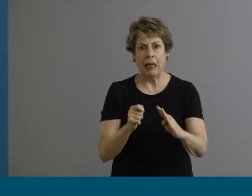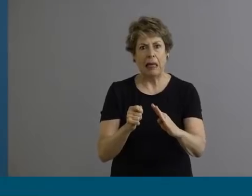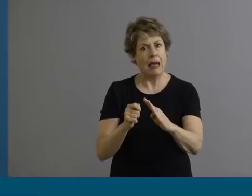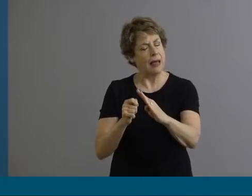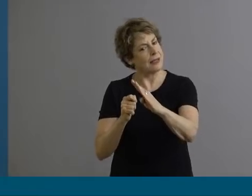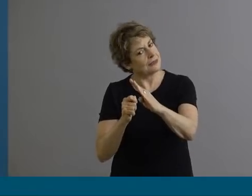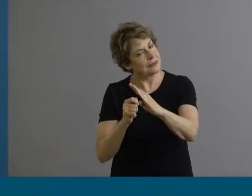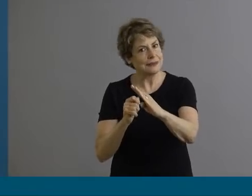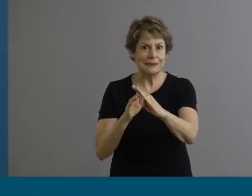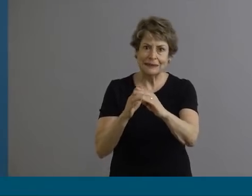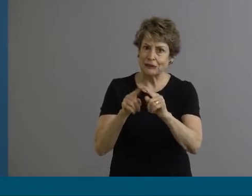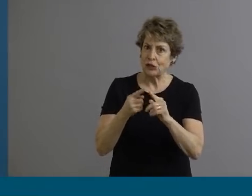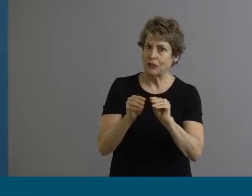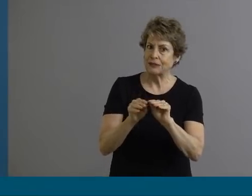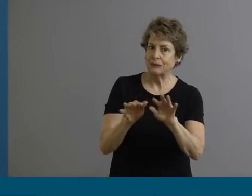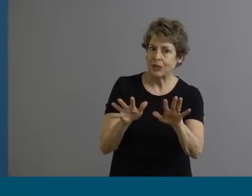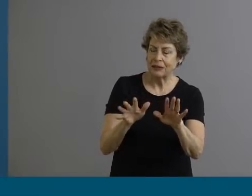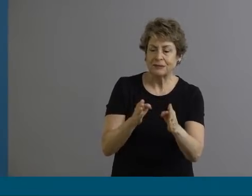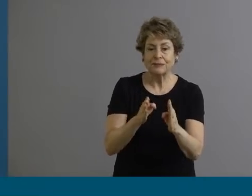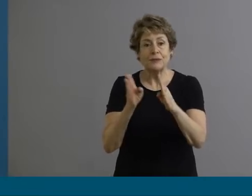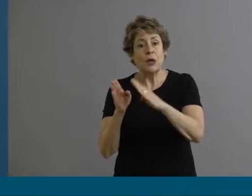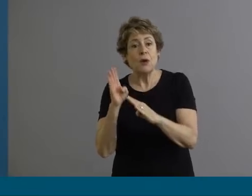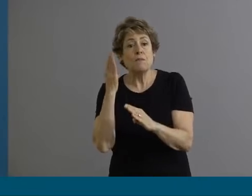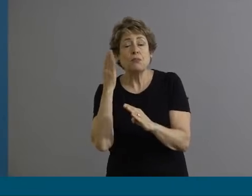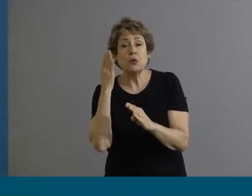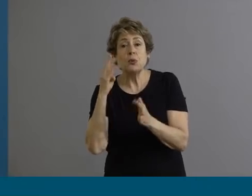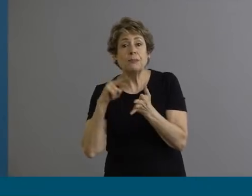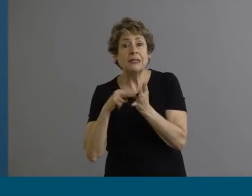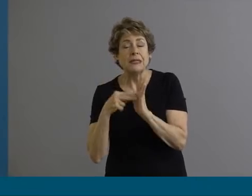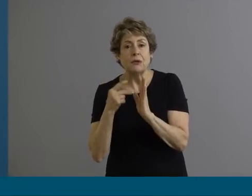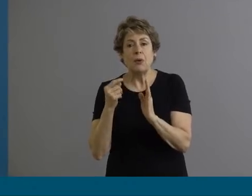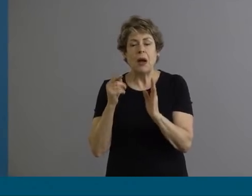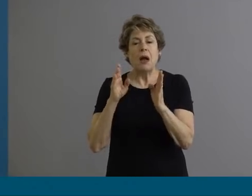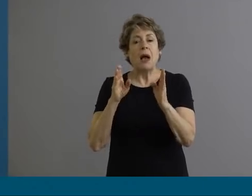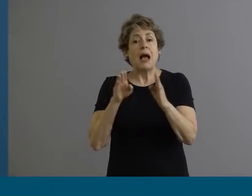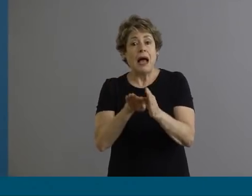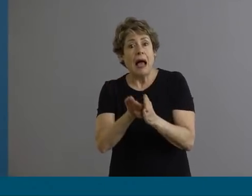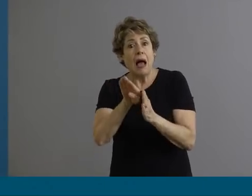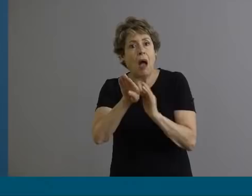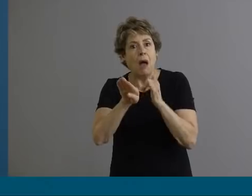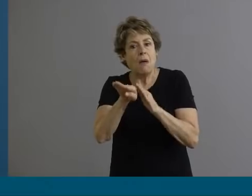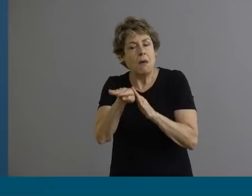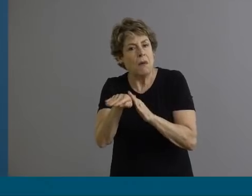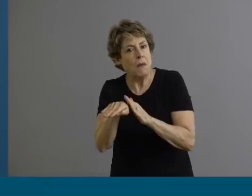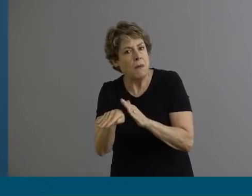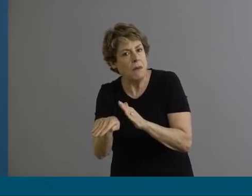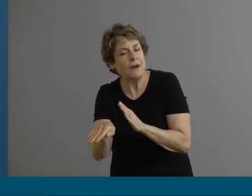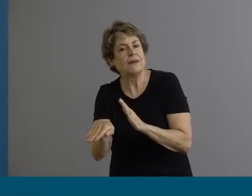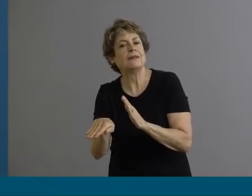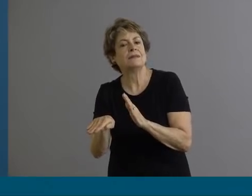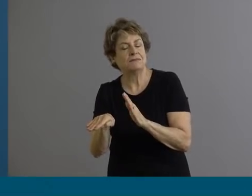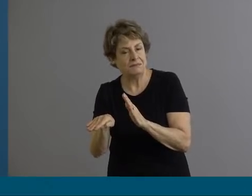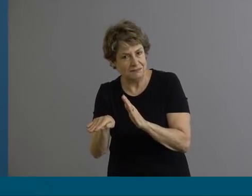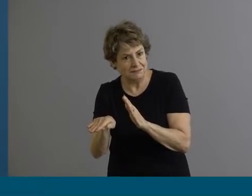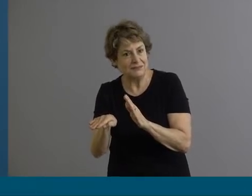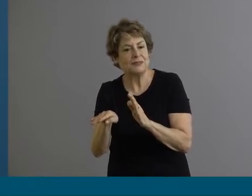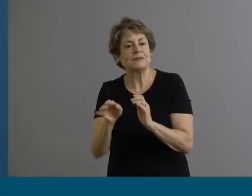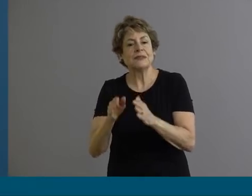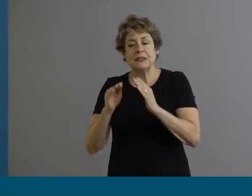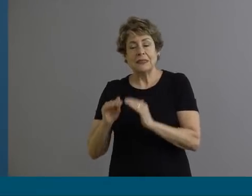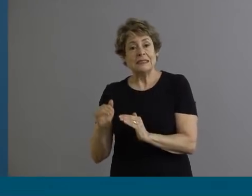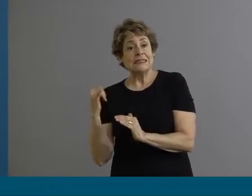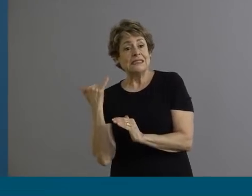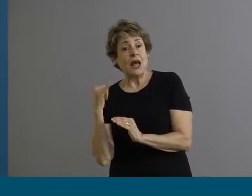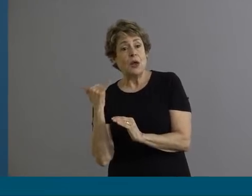see yellow, it's stabilizing. This is something that we track. It shows us where hot spots are in